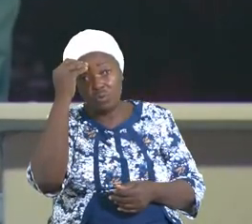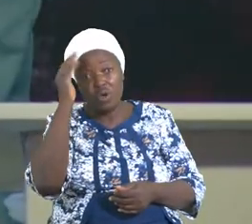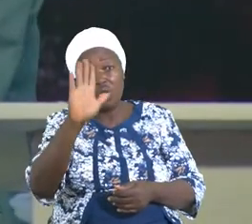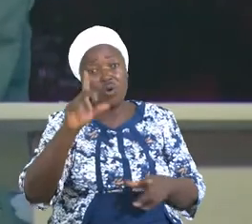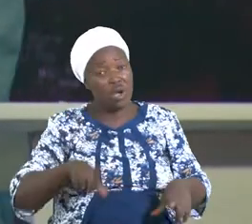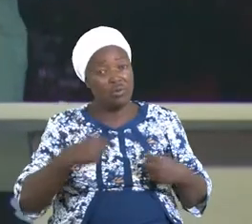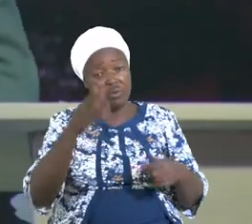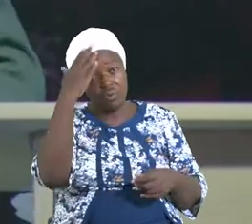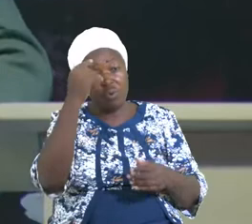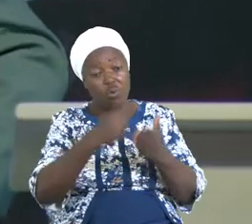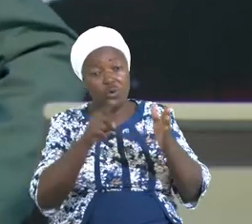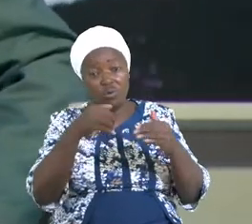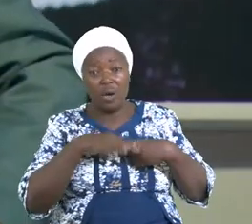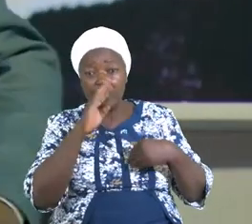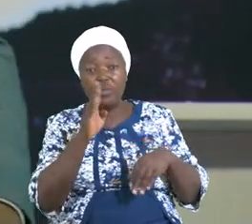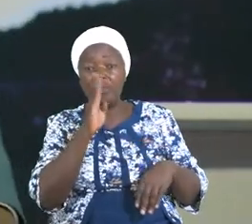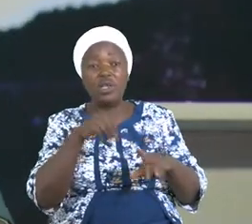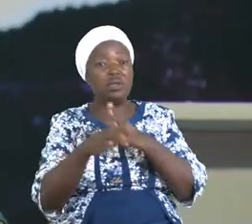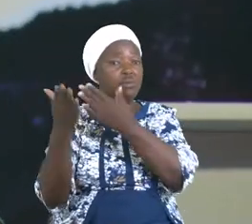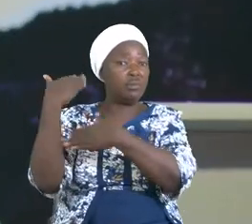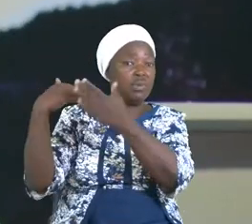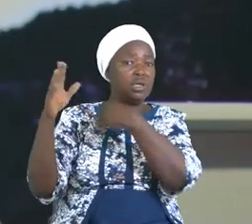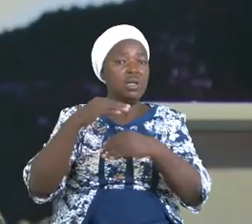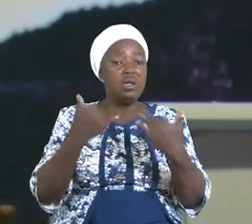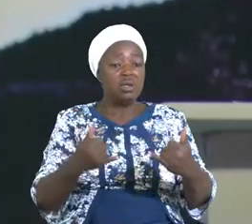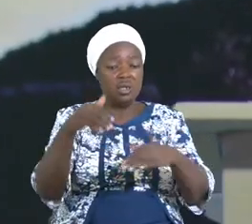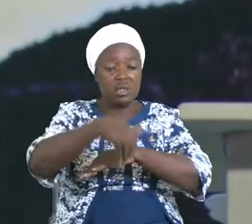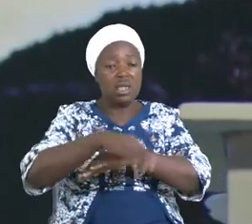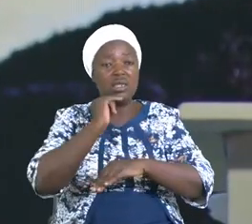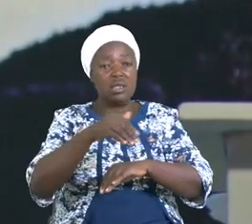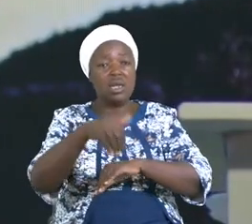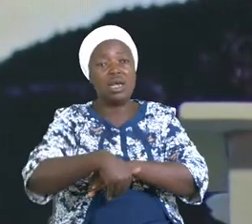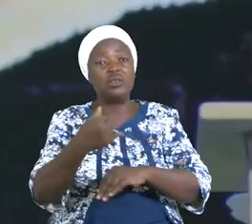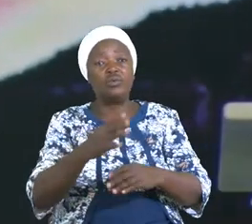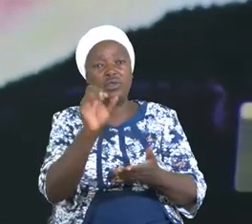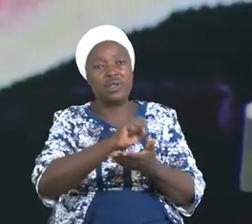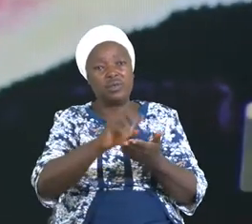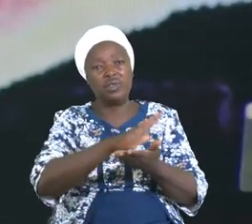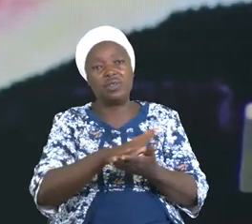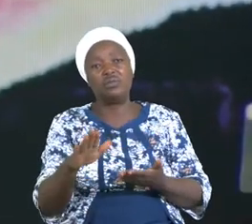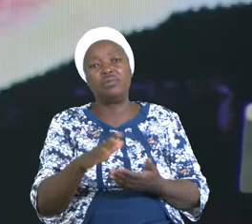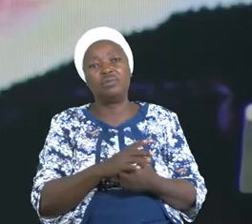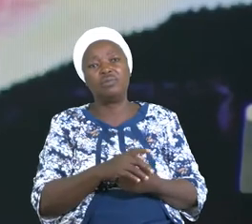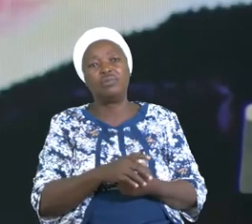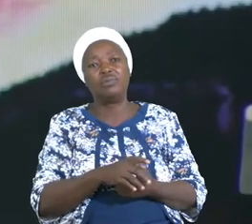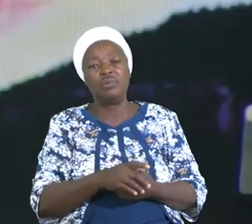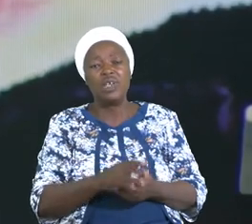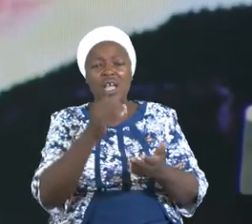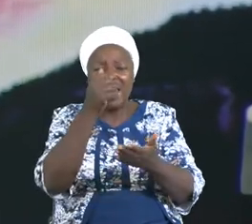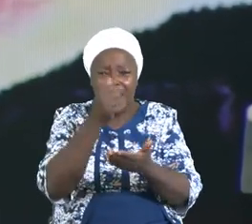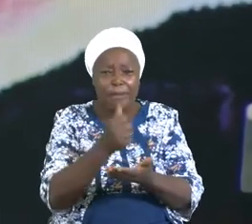past. Tonight is the night of your sanctification. Amen.